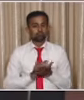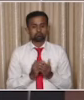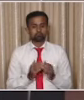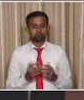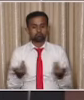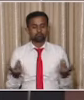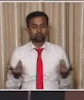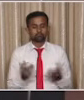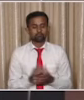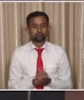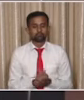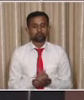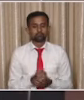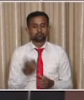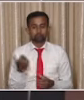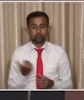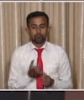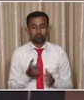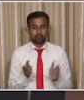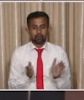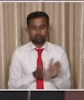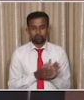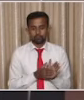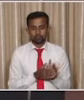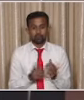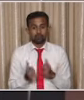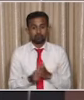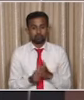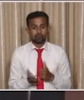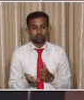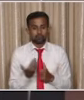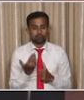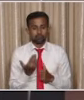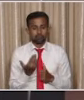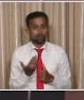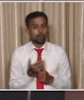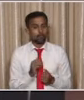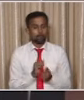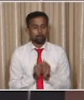interim committee and carry out the reforms.